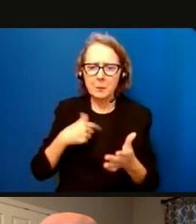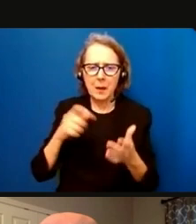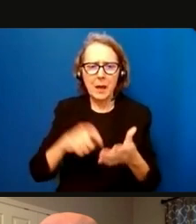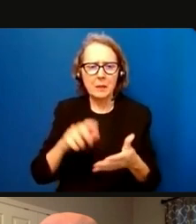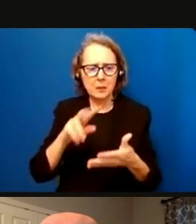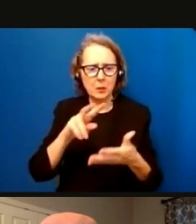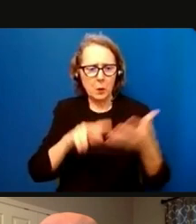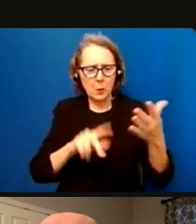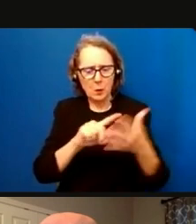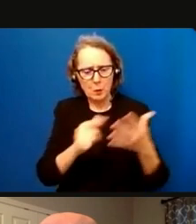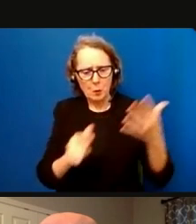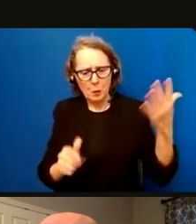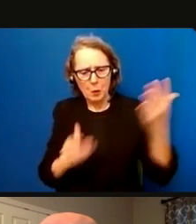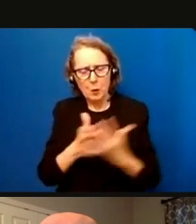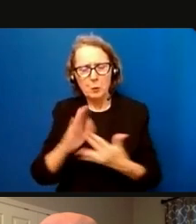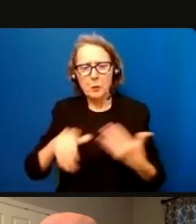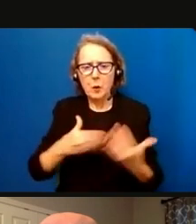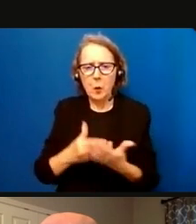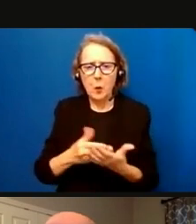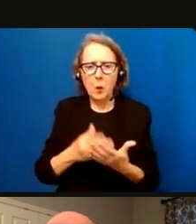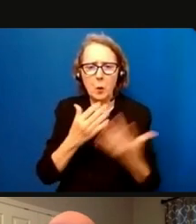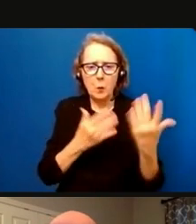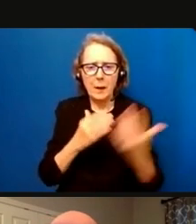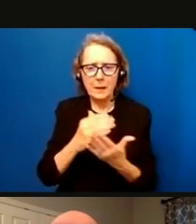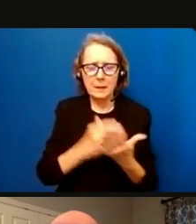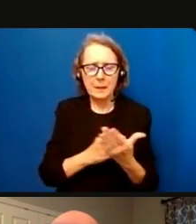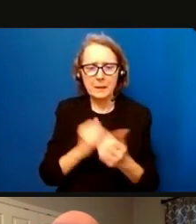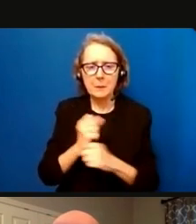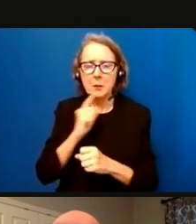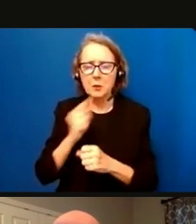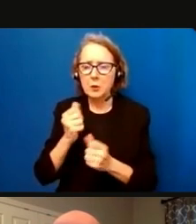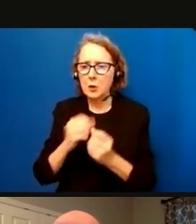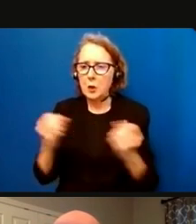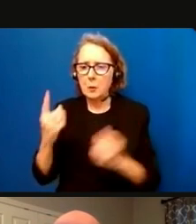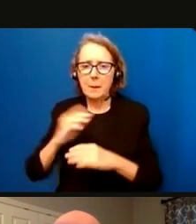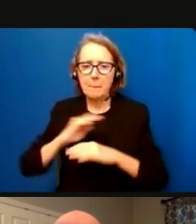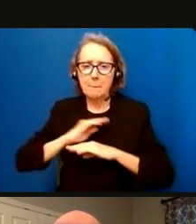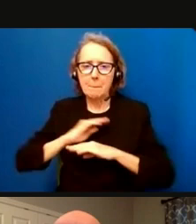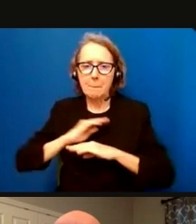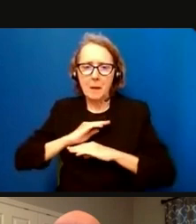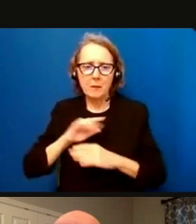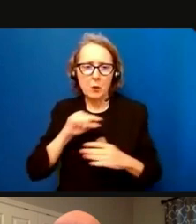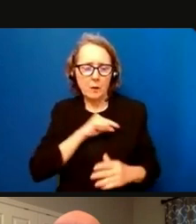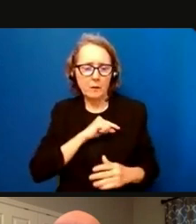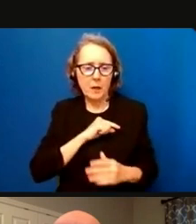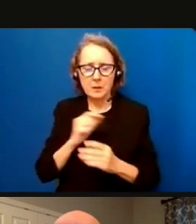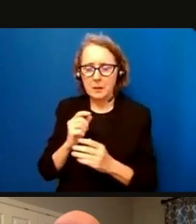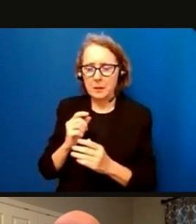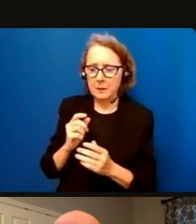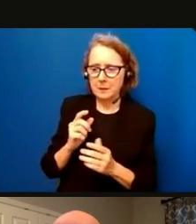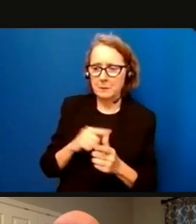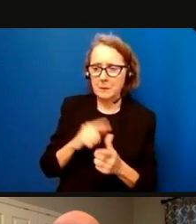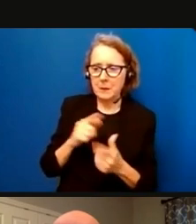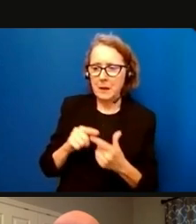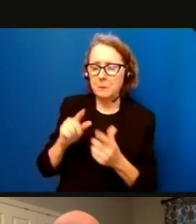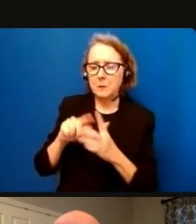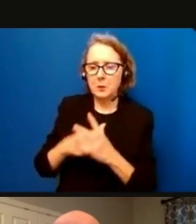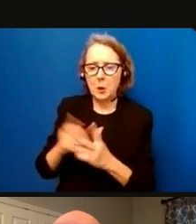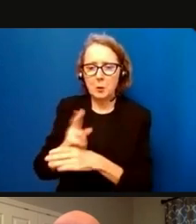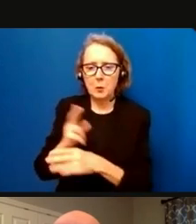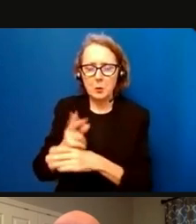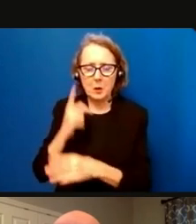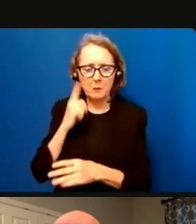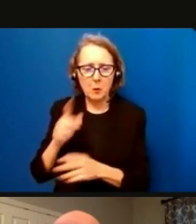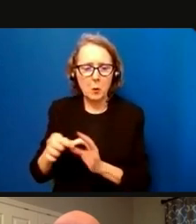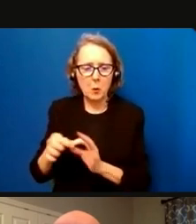waiting list to ensure that nobody met those qualifications before we could use those through the coordinated entry process or get